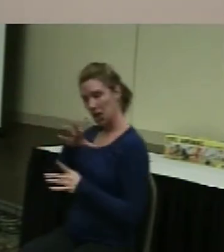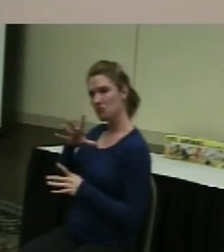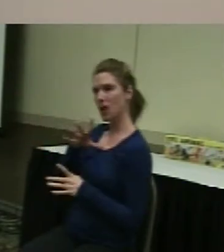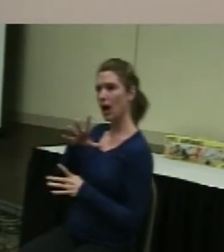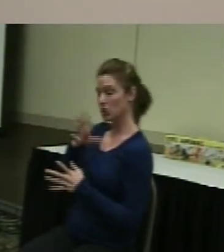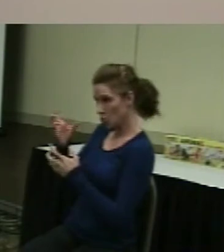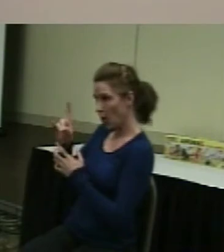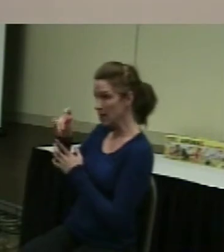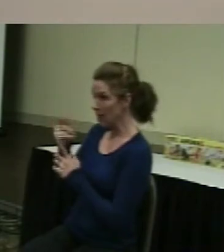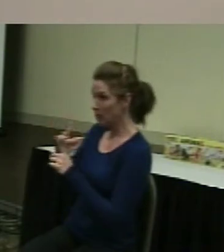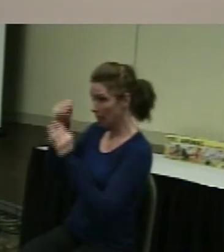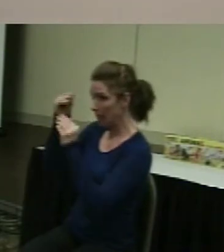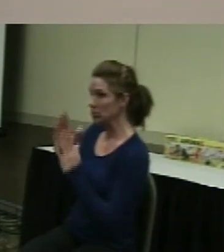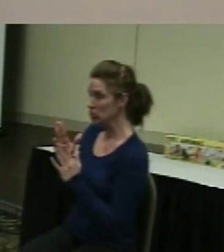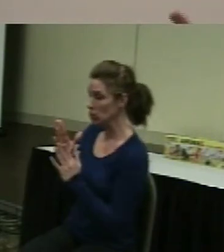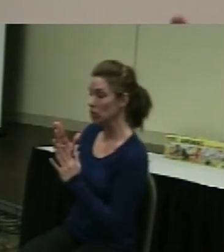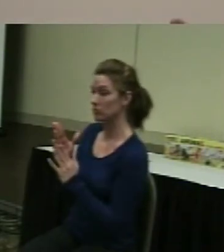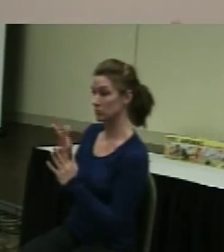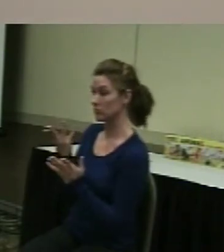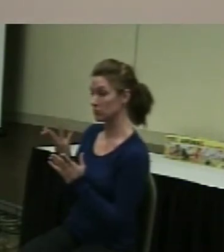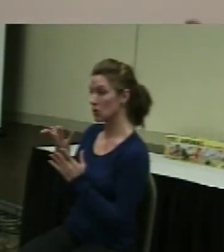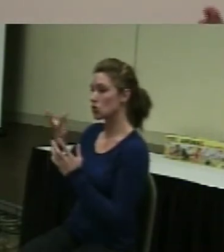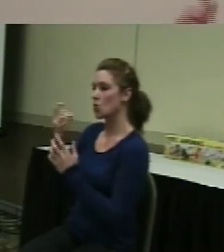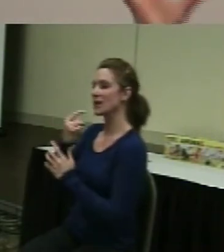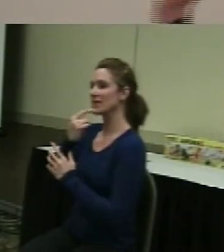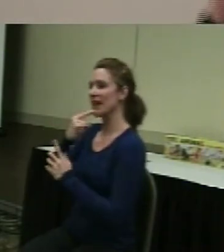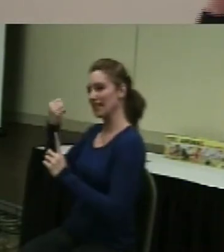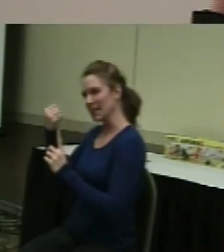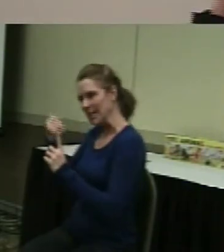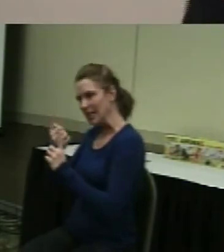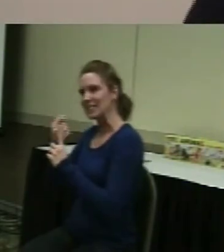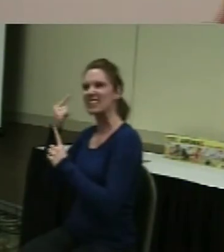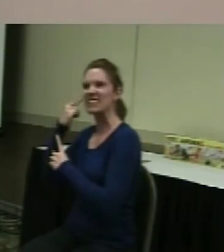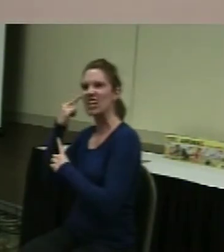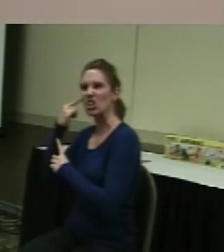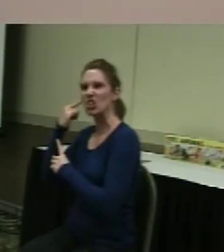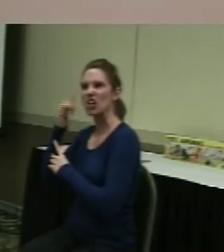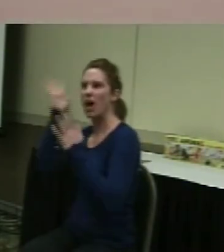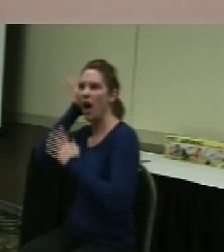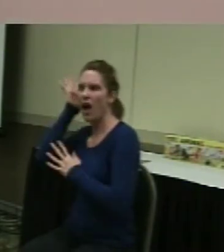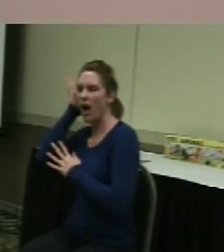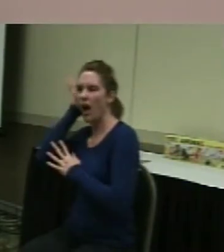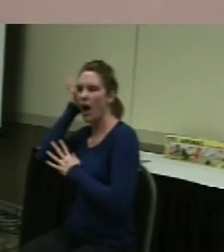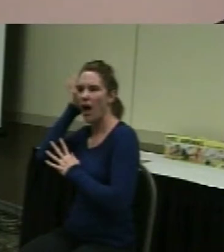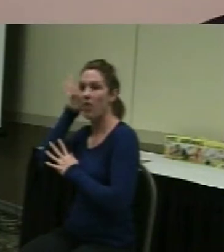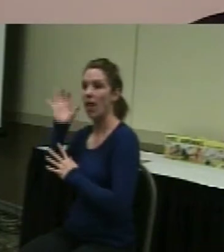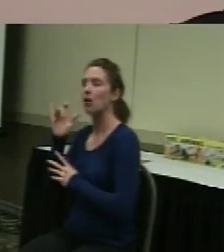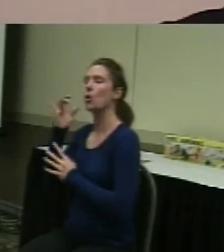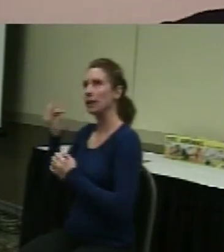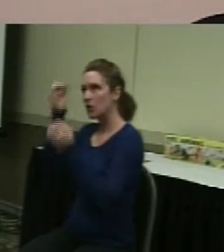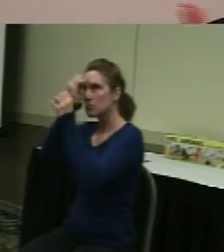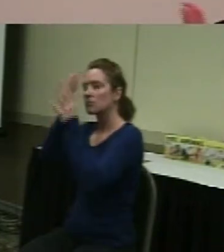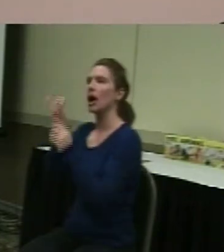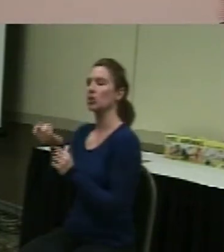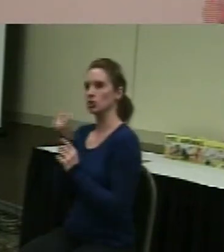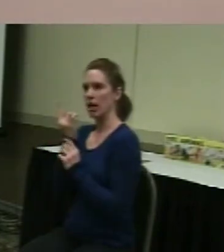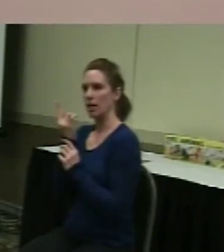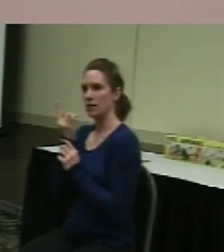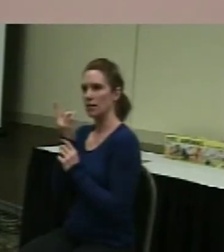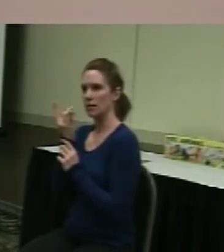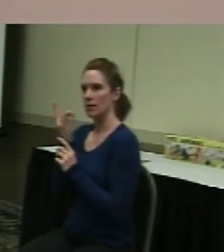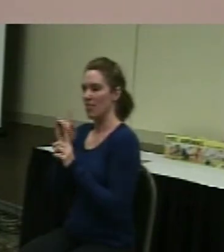want data from the teacher. You want data that says he hits his ears with his open hands. Now I'm getting a picture. And guess what?